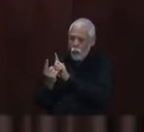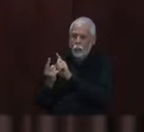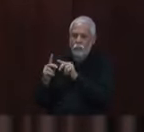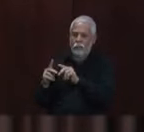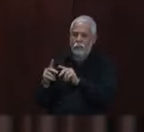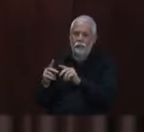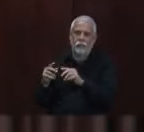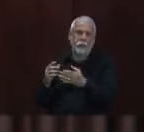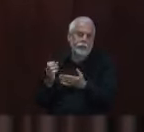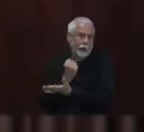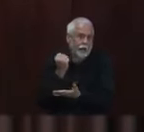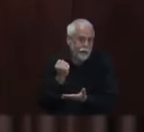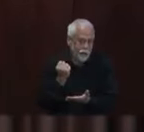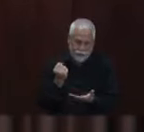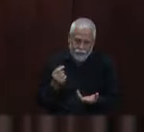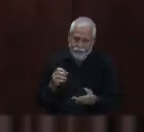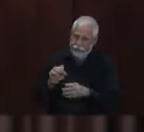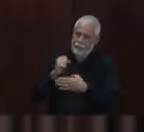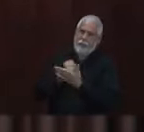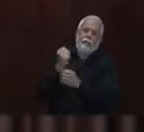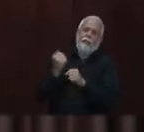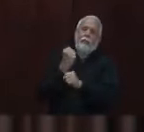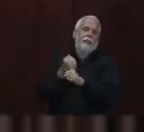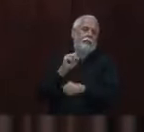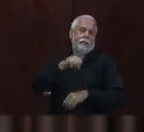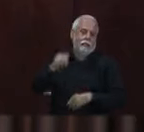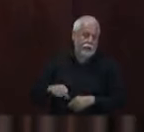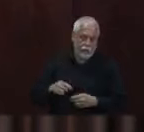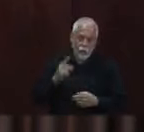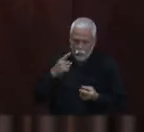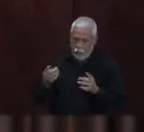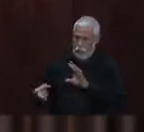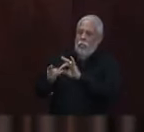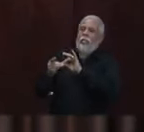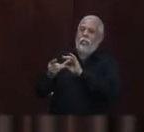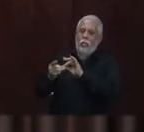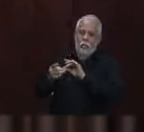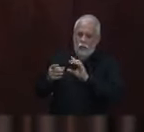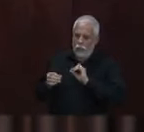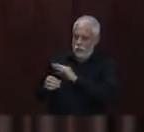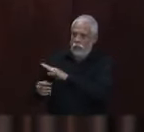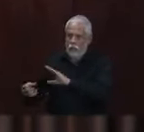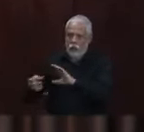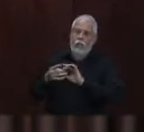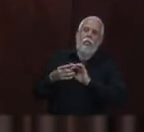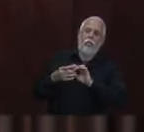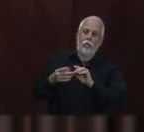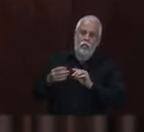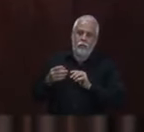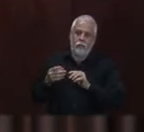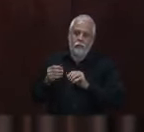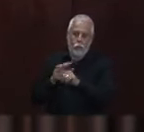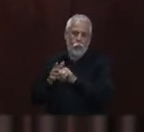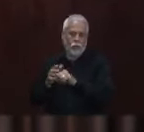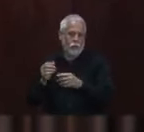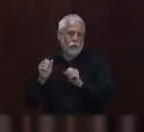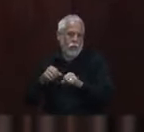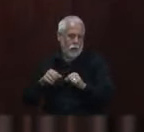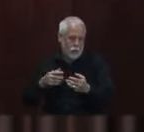someone else, there's some chance, like it's just a statistical chance, right, that you could be transmitting or getting infected with COVID. So